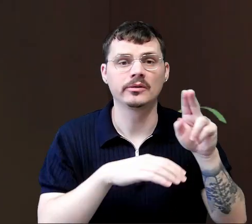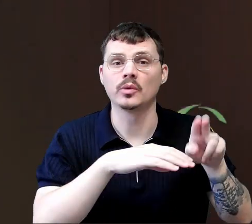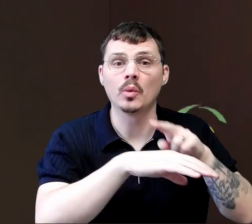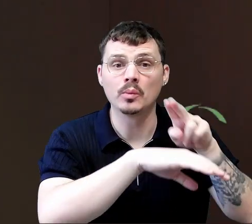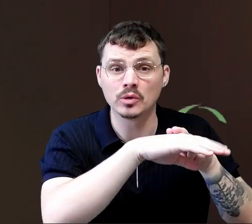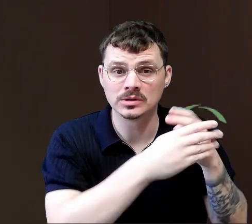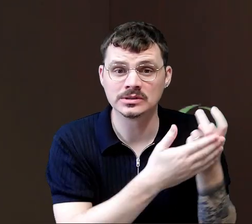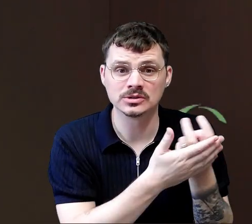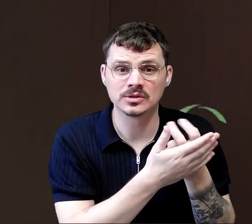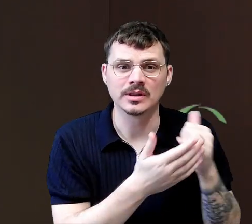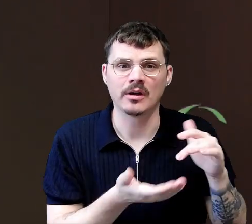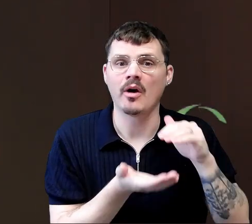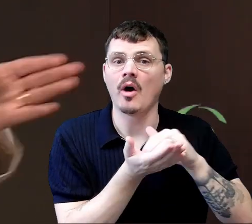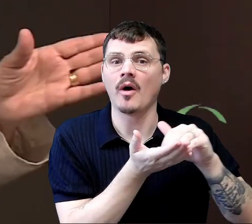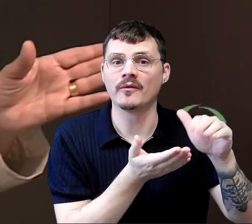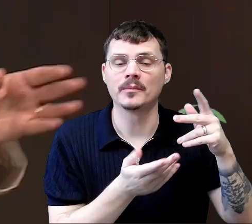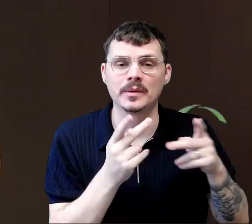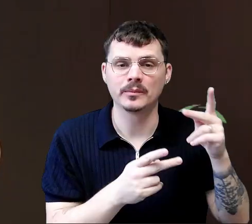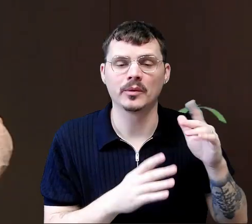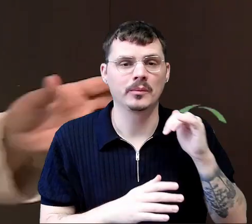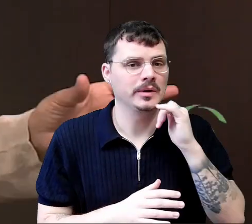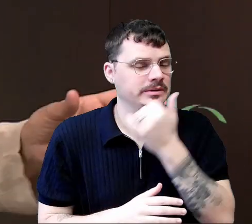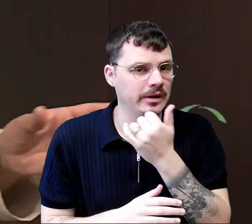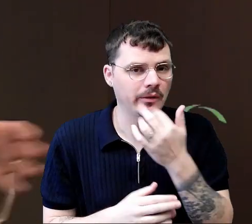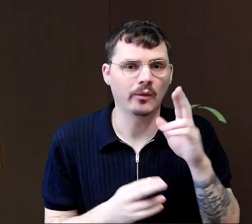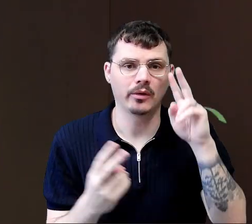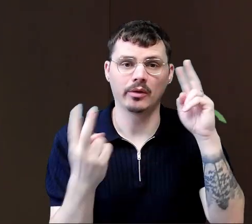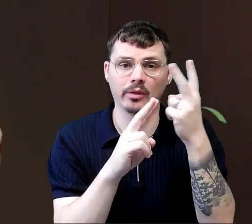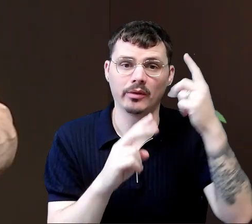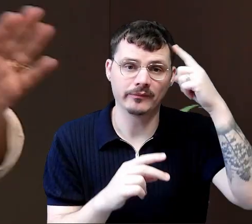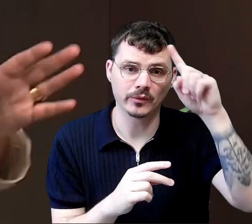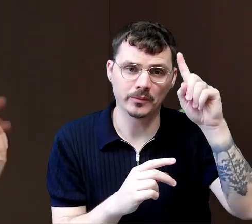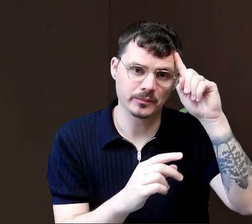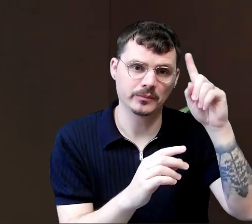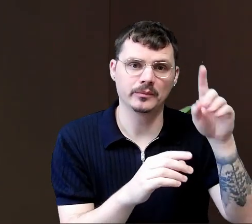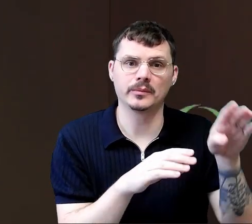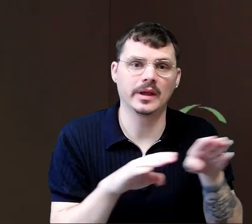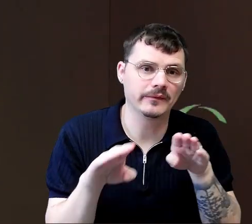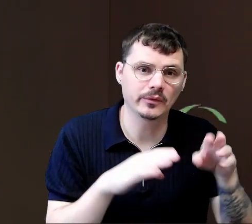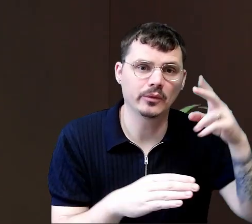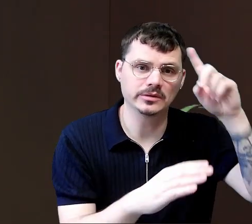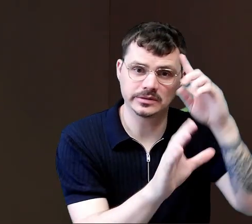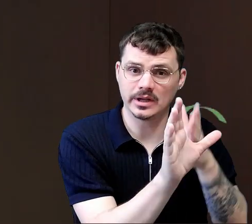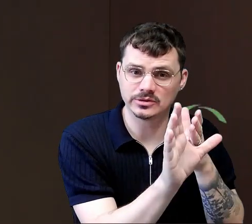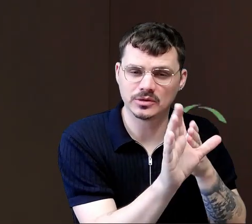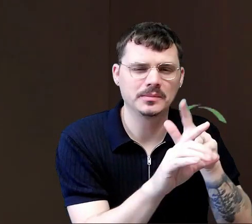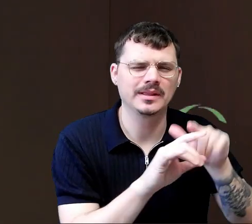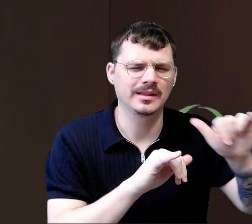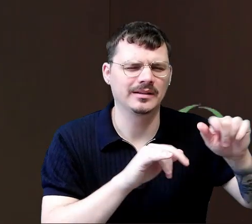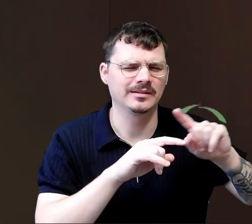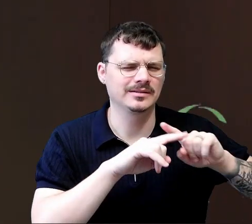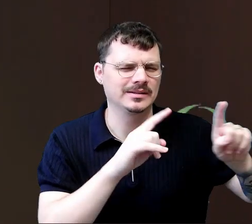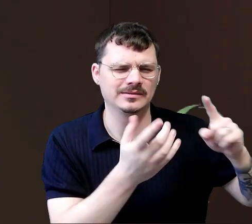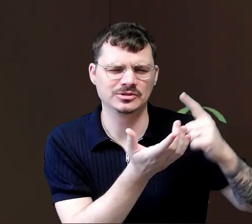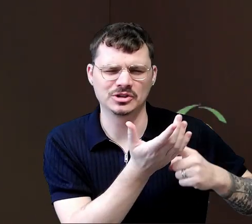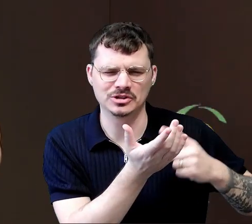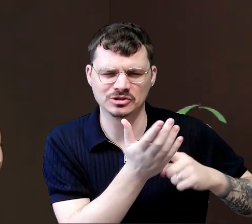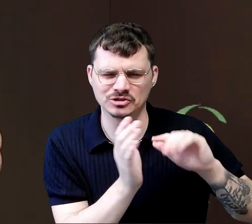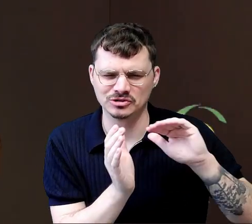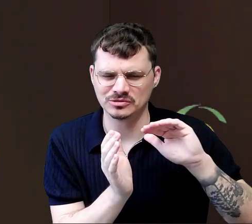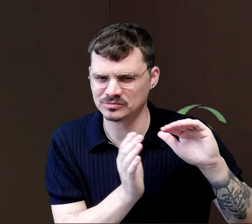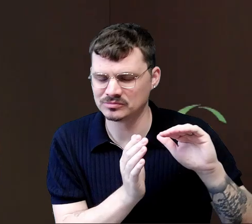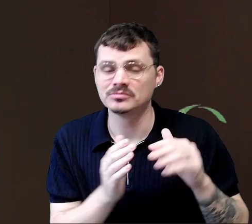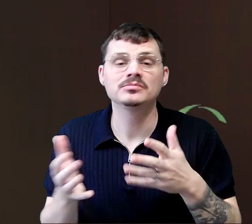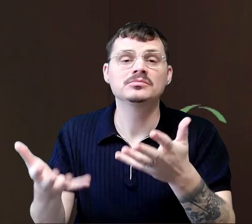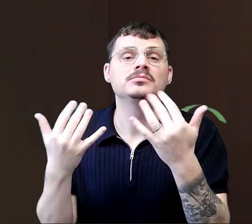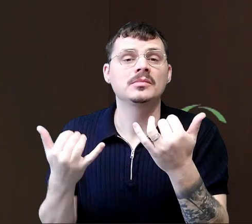often mistaken for behavior or psychiatric symptoms. That's a little bit of a different discussion, but today we're just going to talk